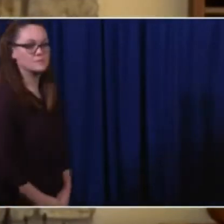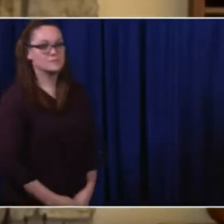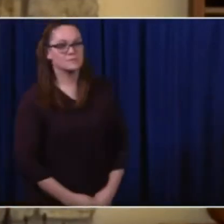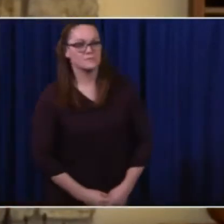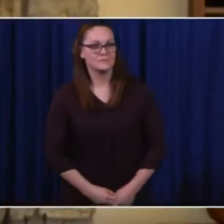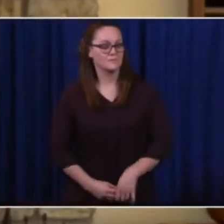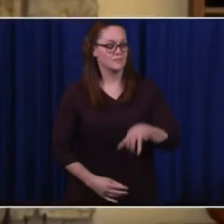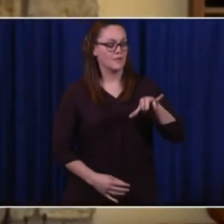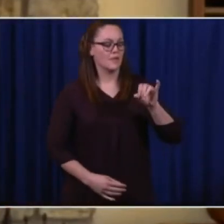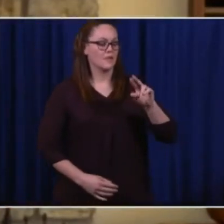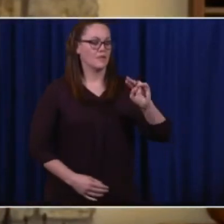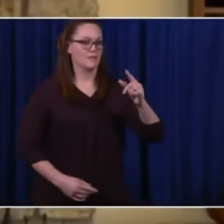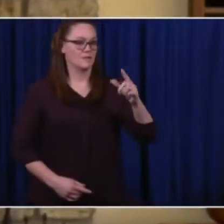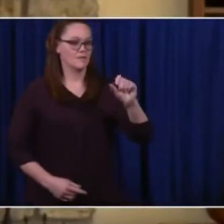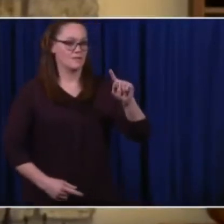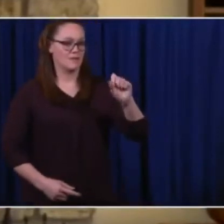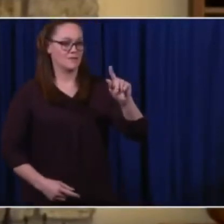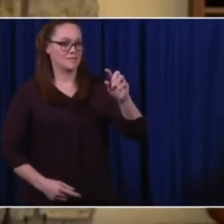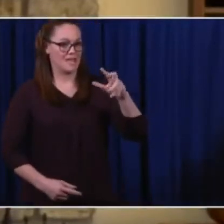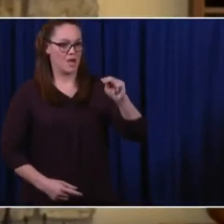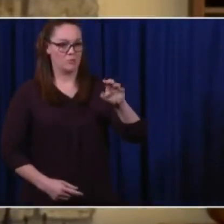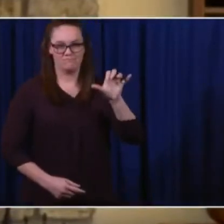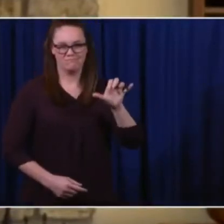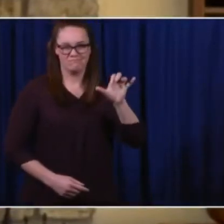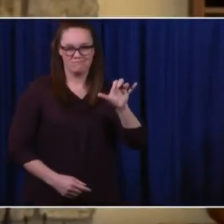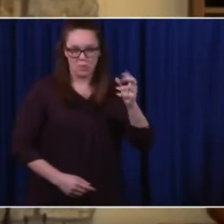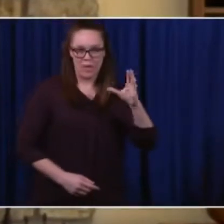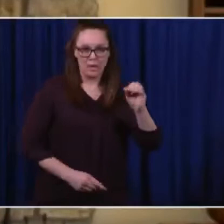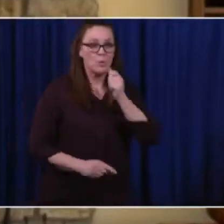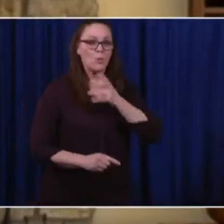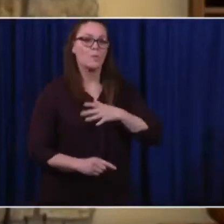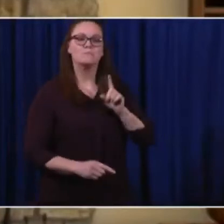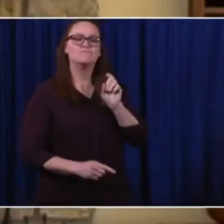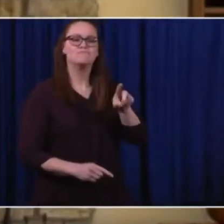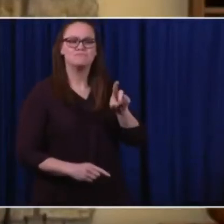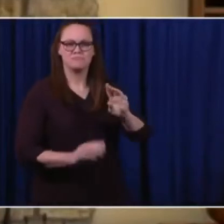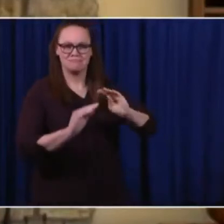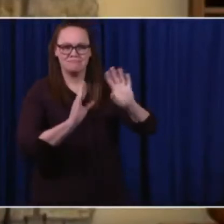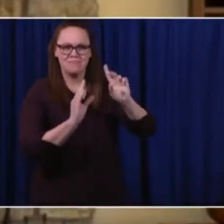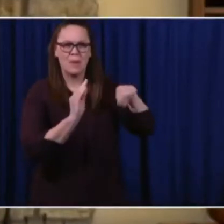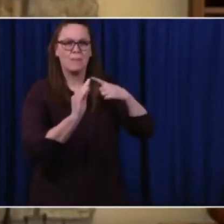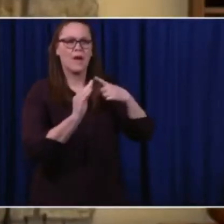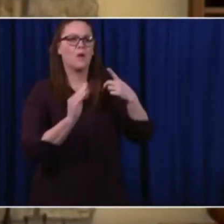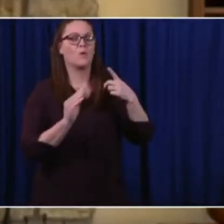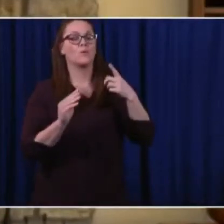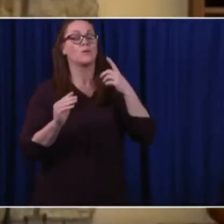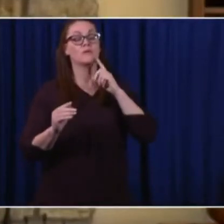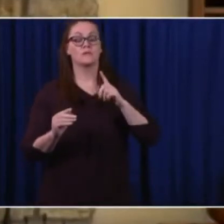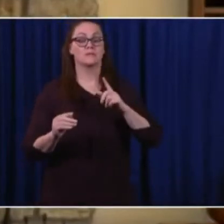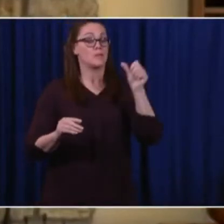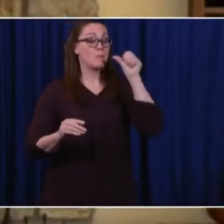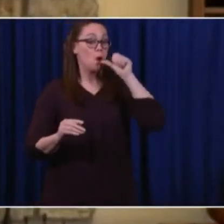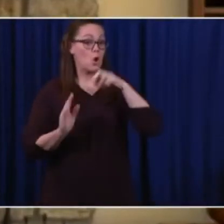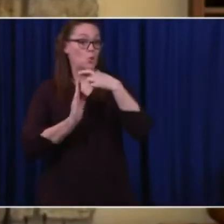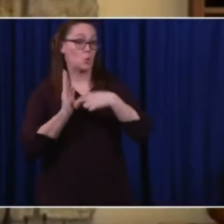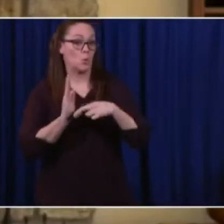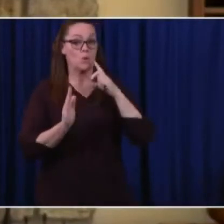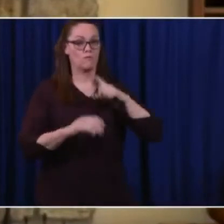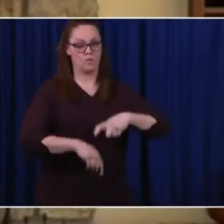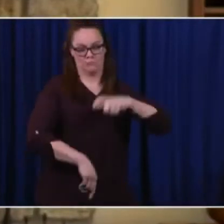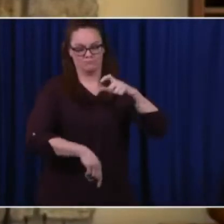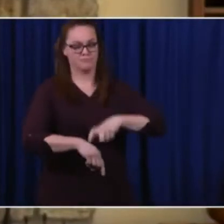Hi, yes, thank you. Just to clarify on the last call bar rule, is that still in effect, or